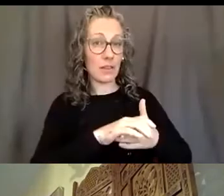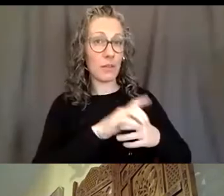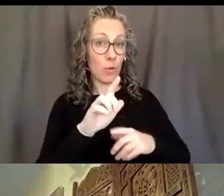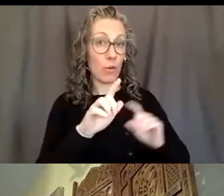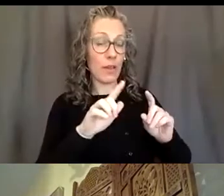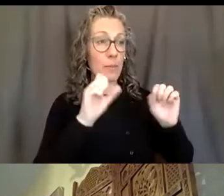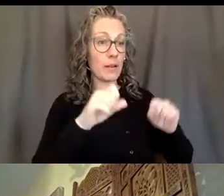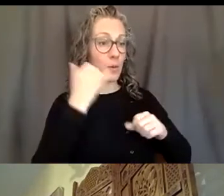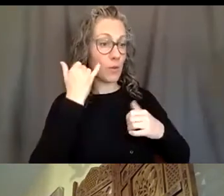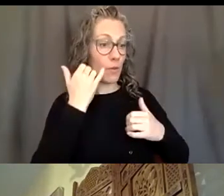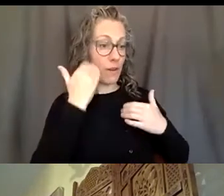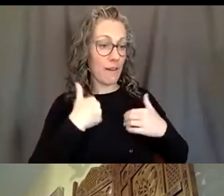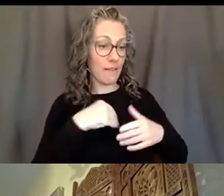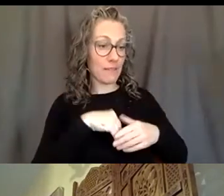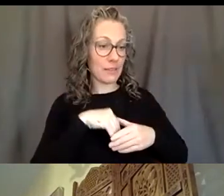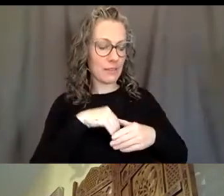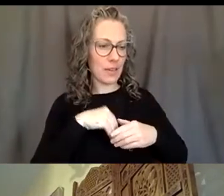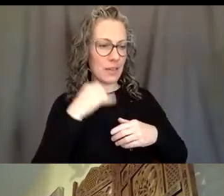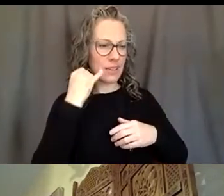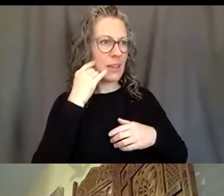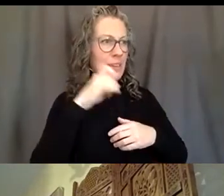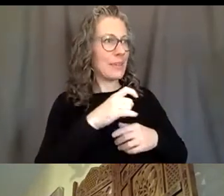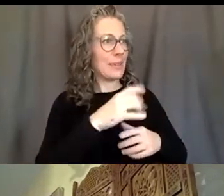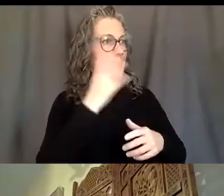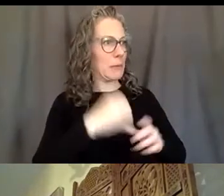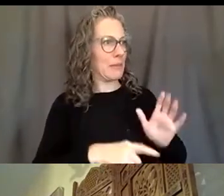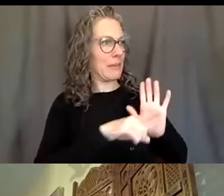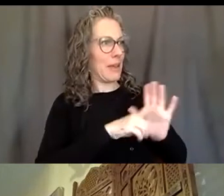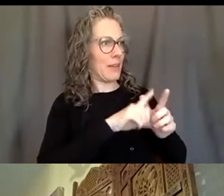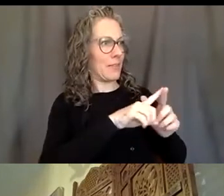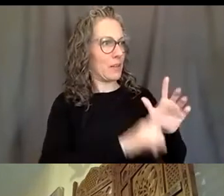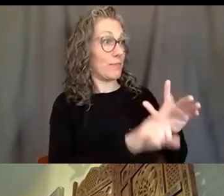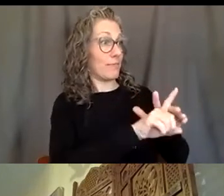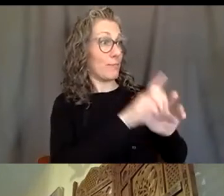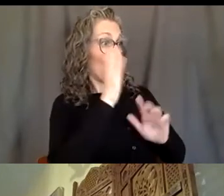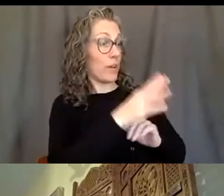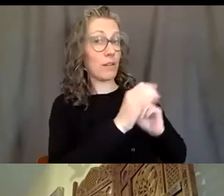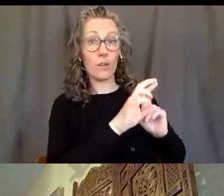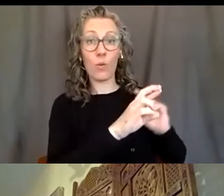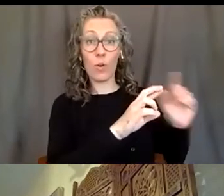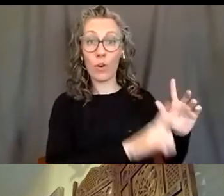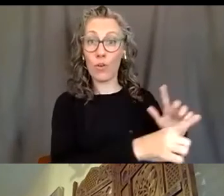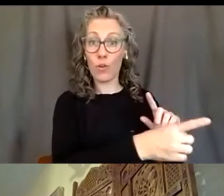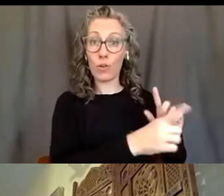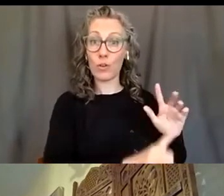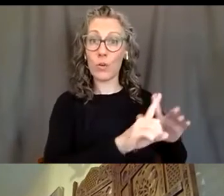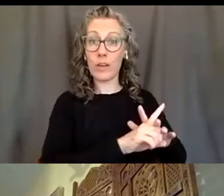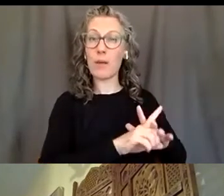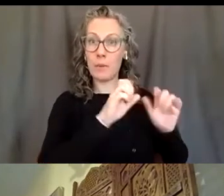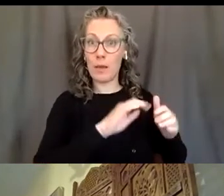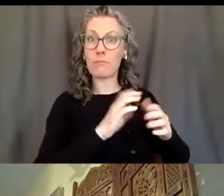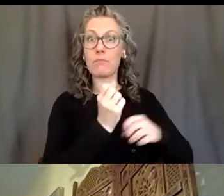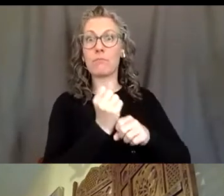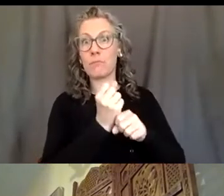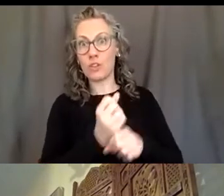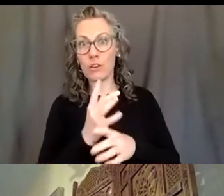back, that Yeah. there would have to be something you'd have to experience that's negative first, or that something negative would experience from her being here, like the association of that. And it's